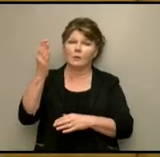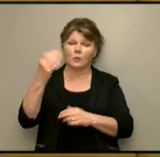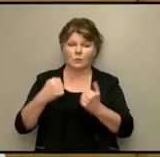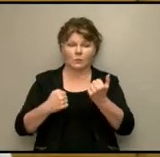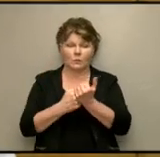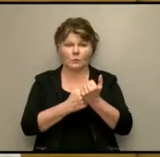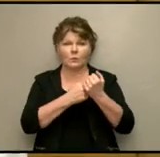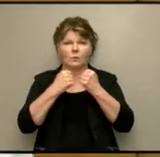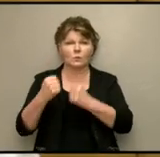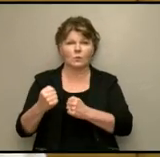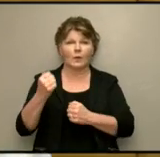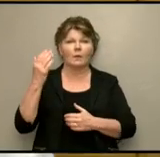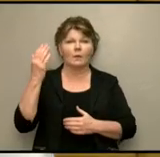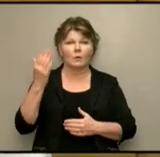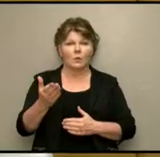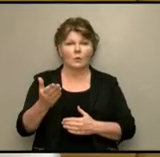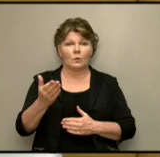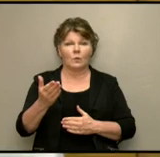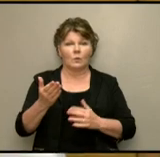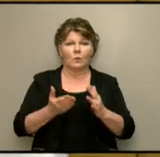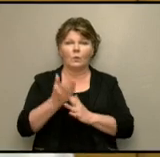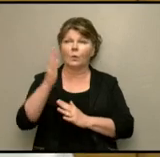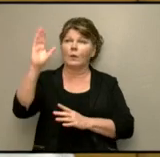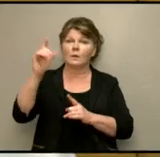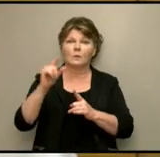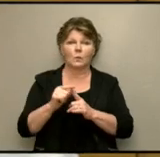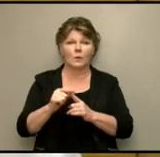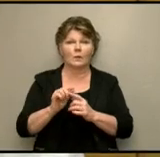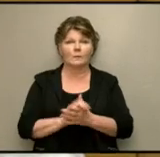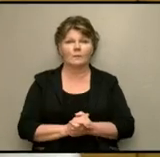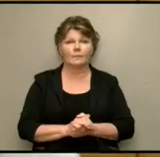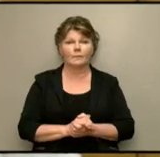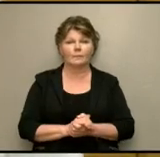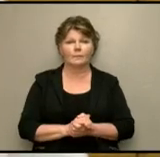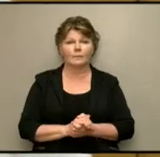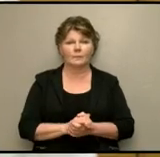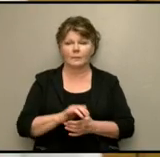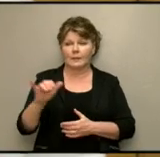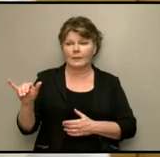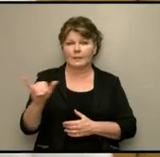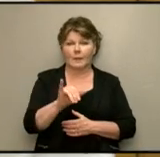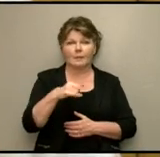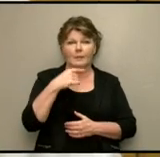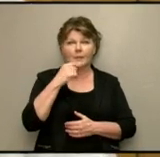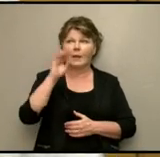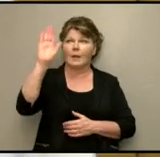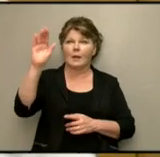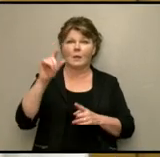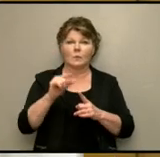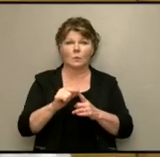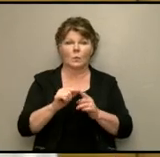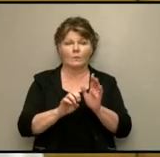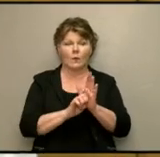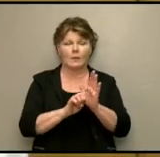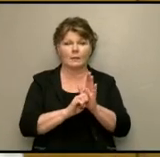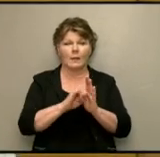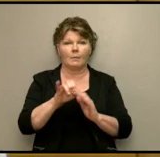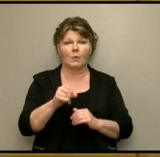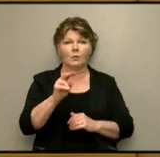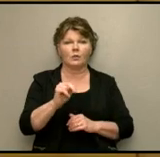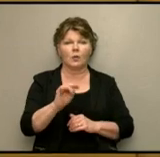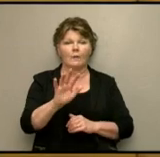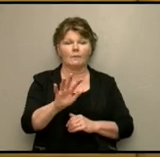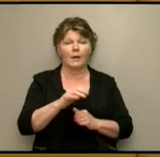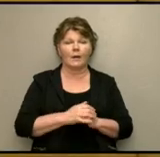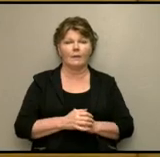and strengthens faith in you through his words. Just like he says in his words, for example, in John 5,